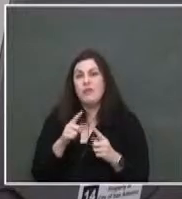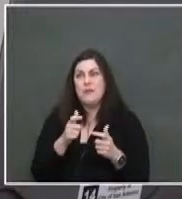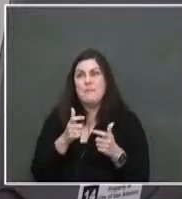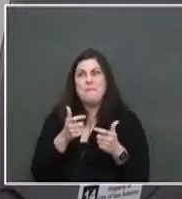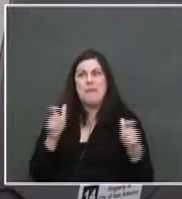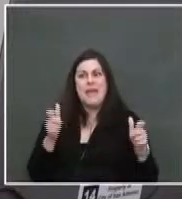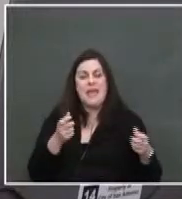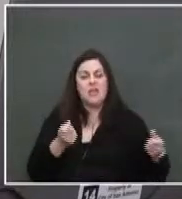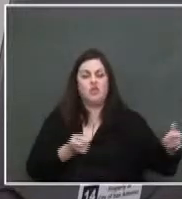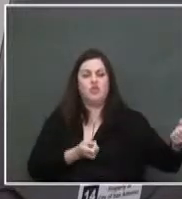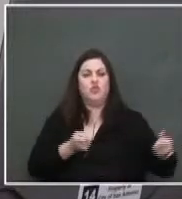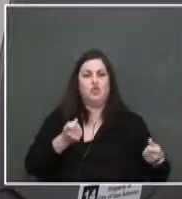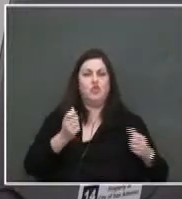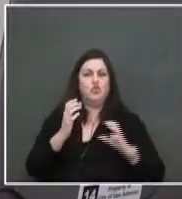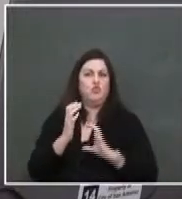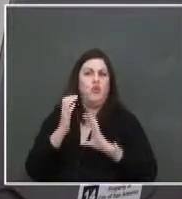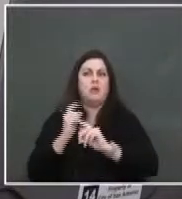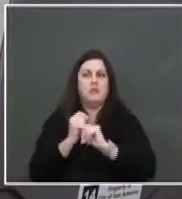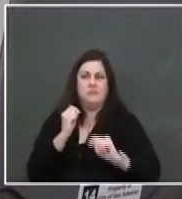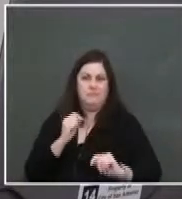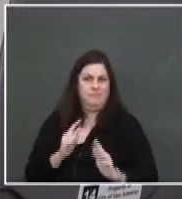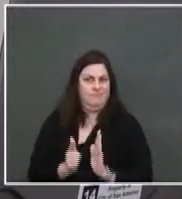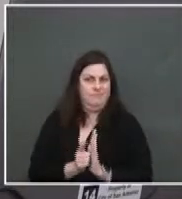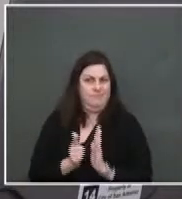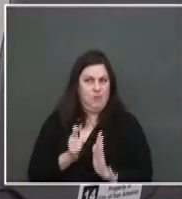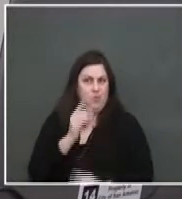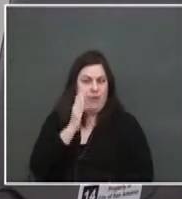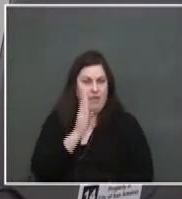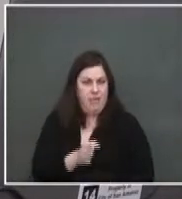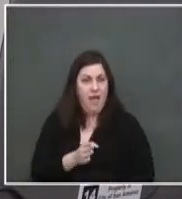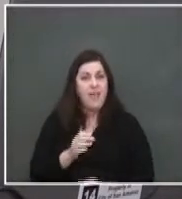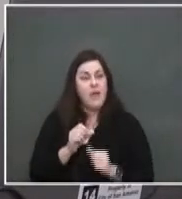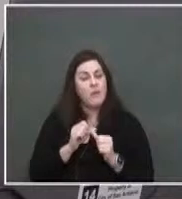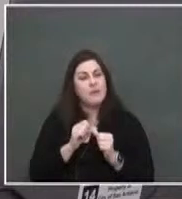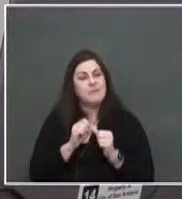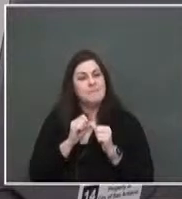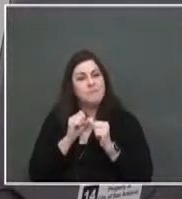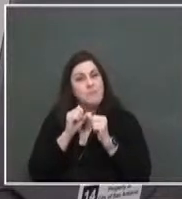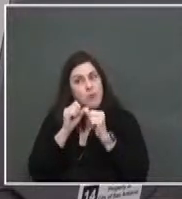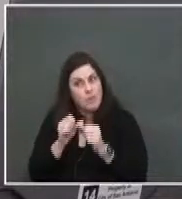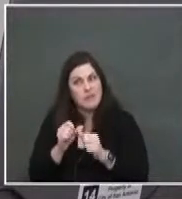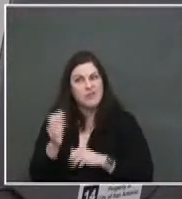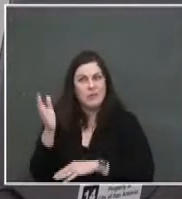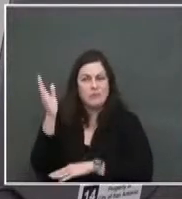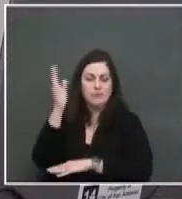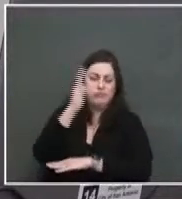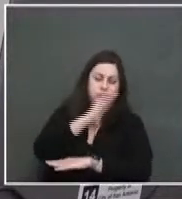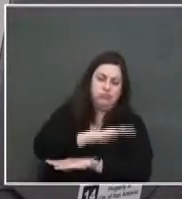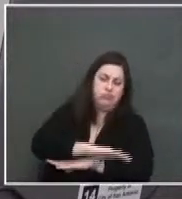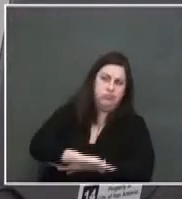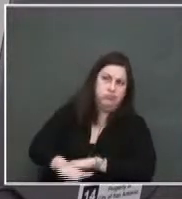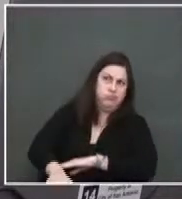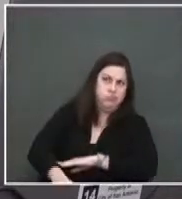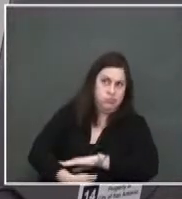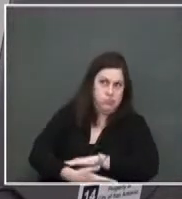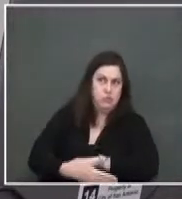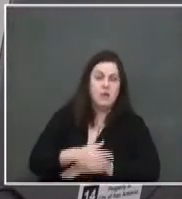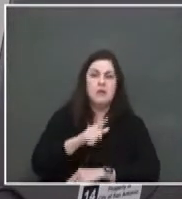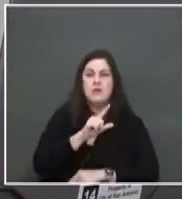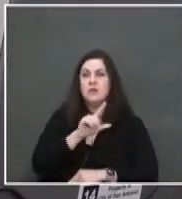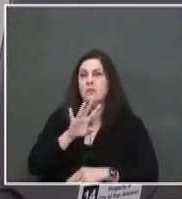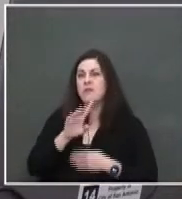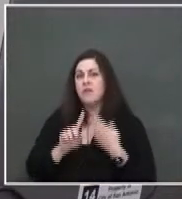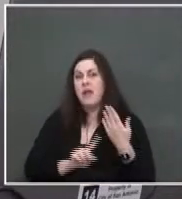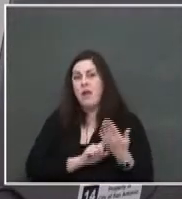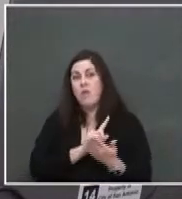trucks that will be prohibited from parking there. That'll be permanently or 24 hours a day. It also increases